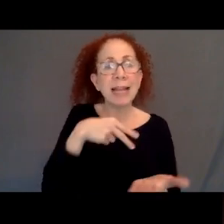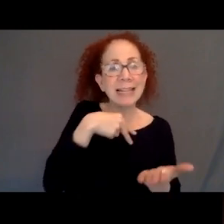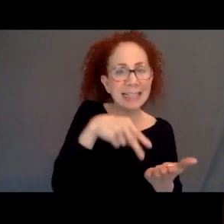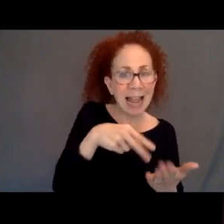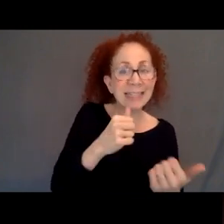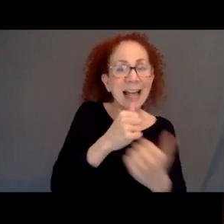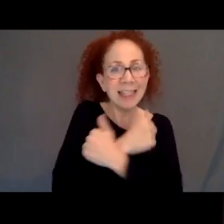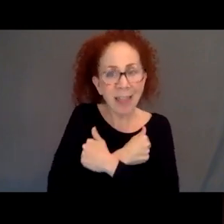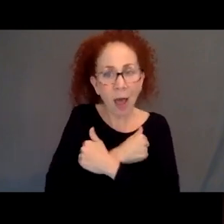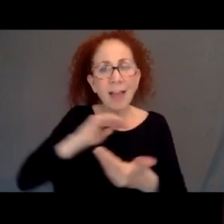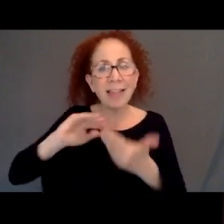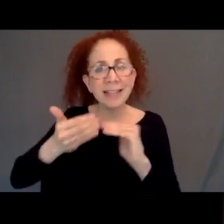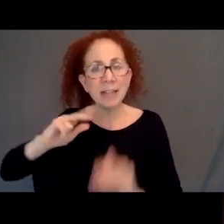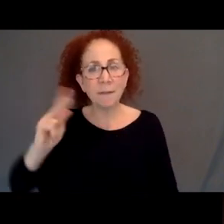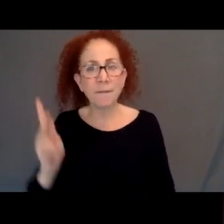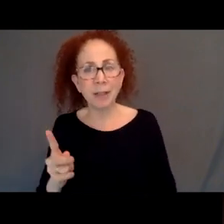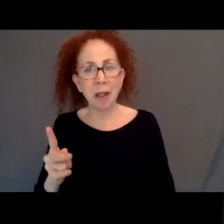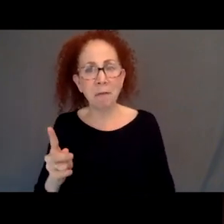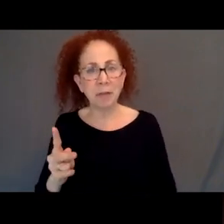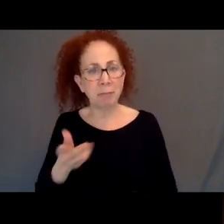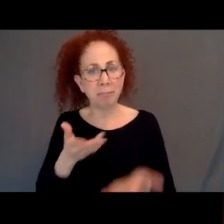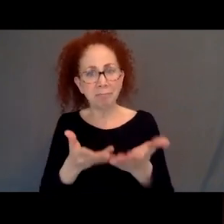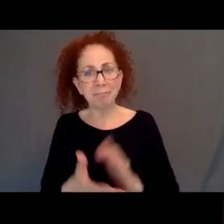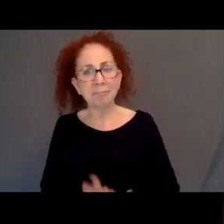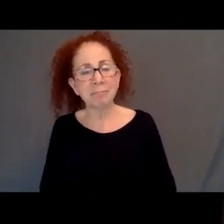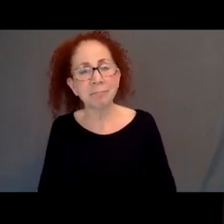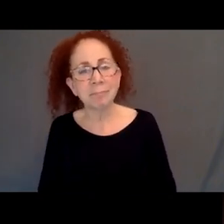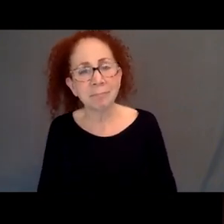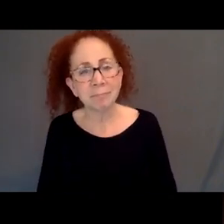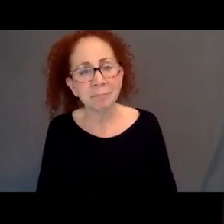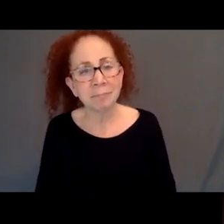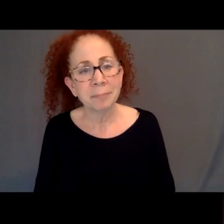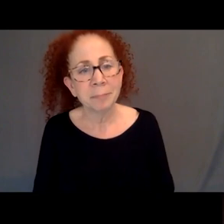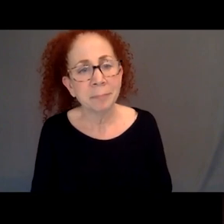love, and the city of Philadelphia?